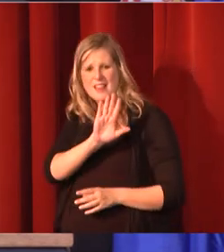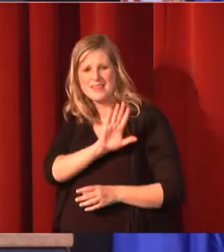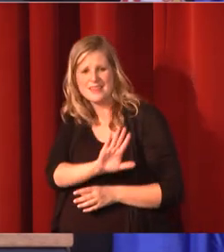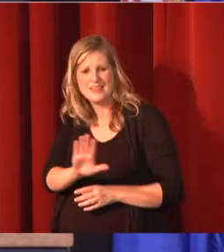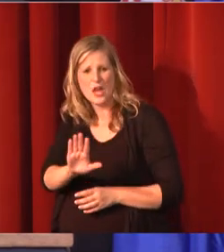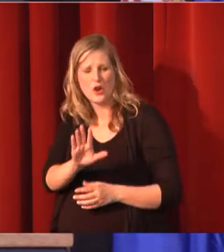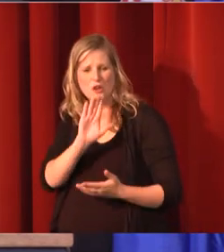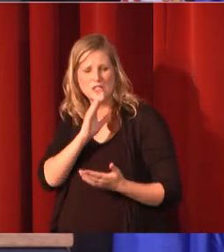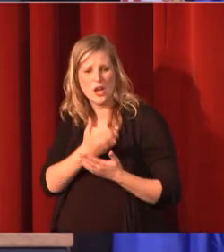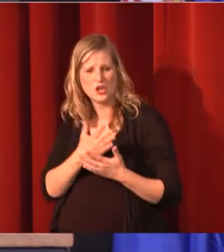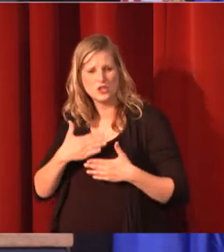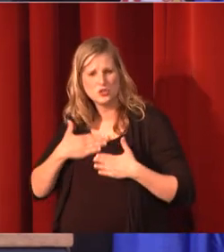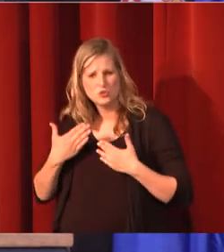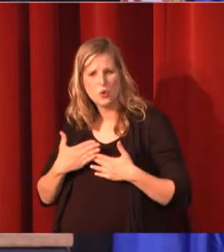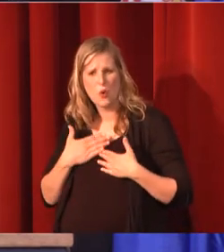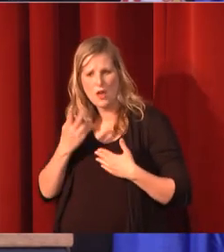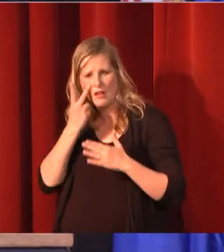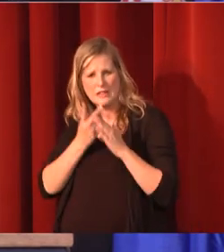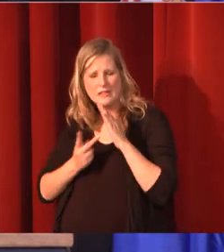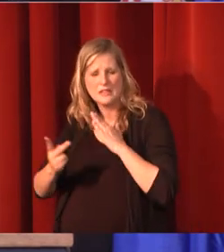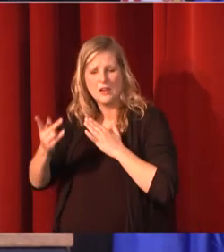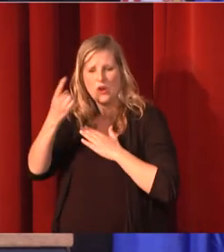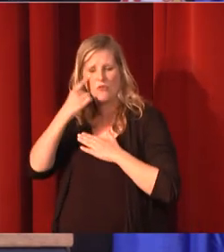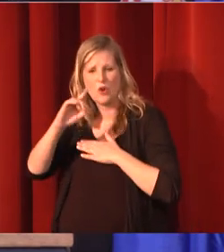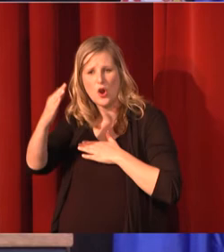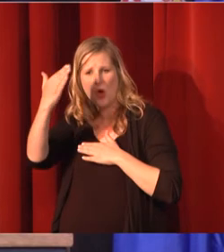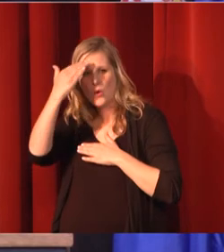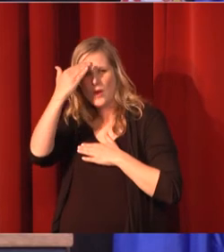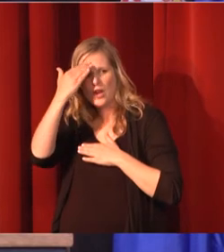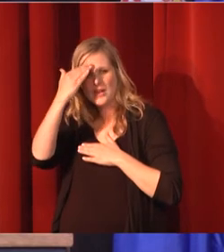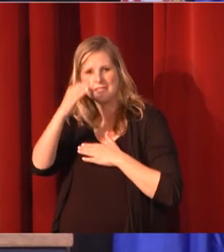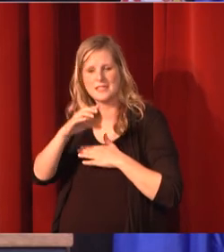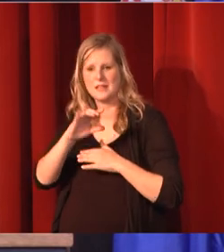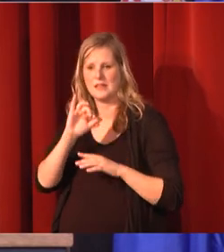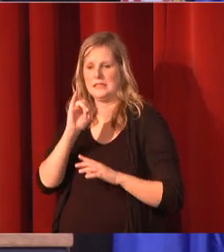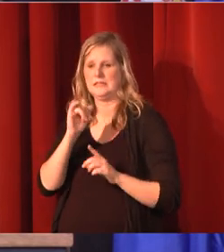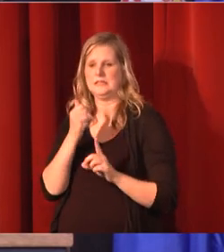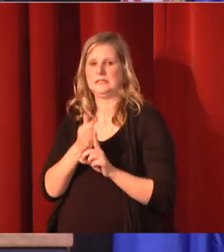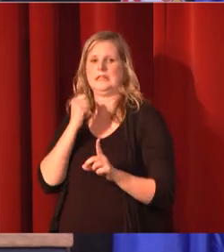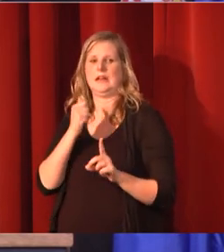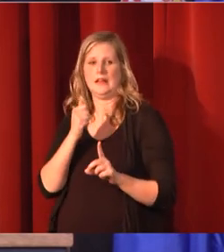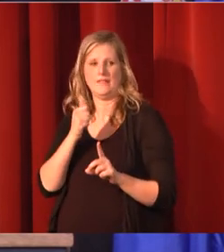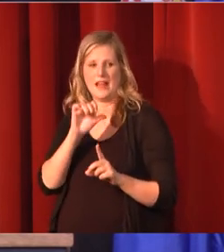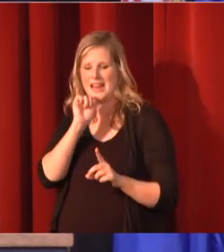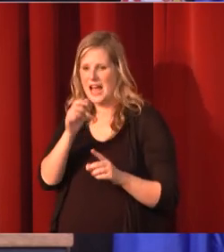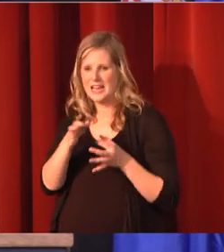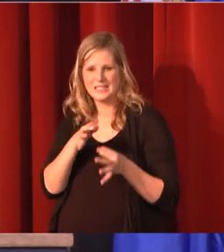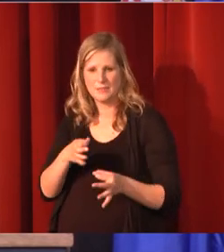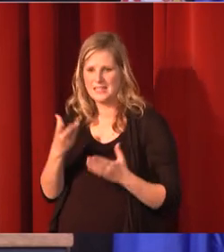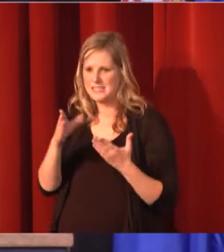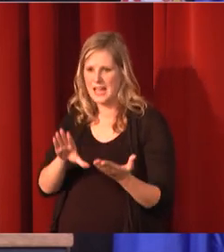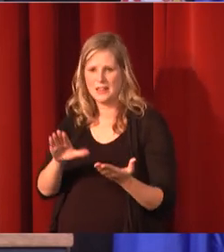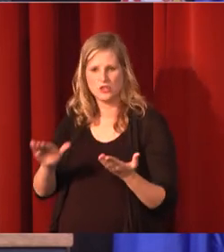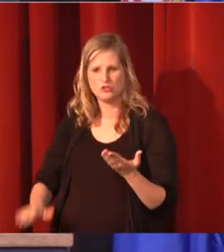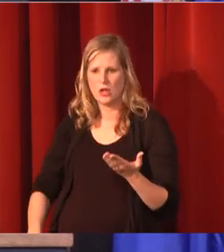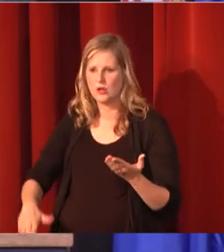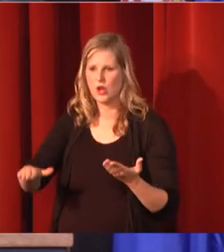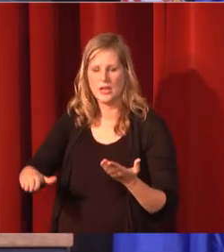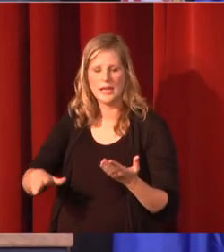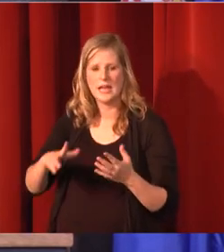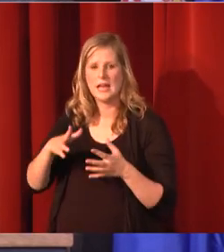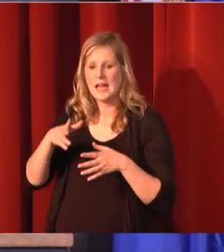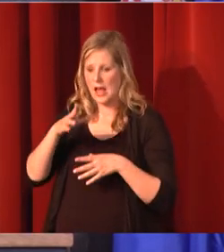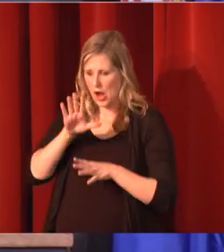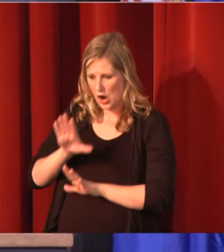foundation they established to bring awareness to sudden unexplained death in childhood and to share Vivian's joy with